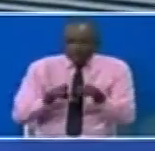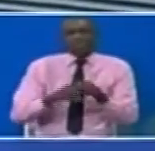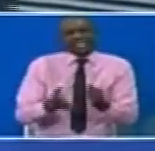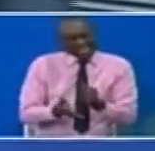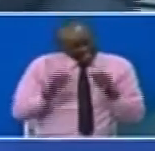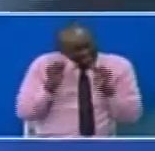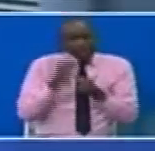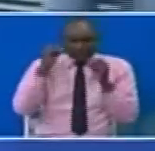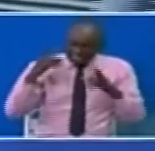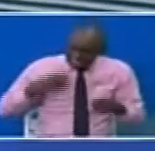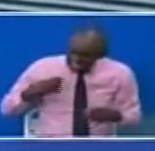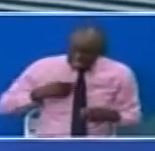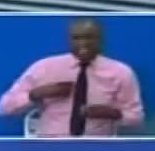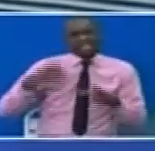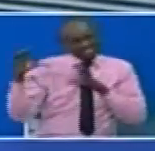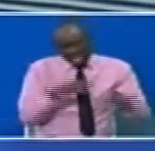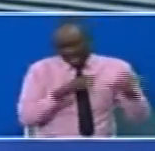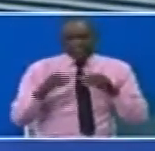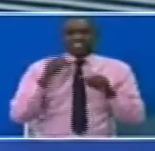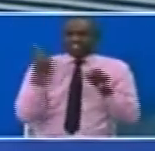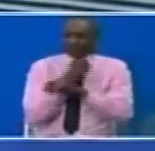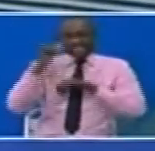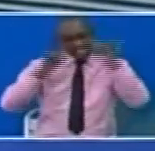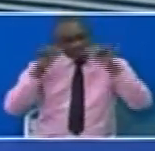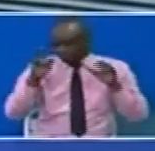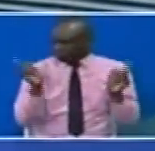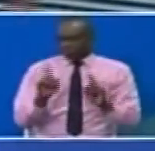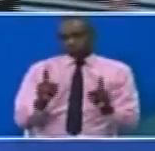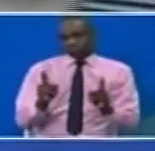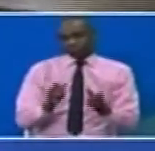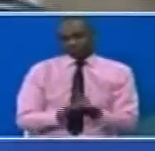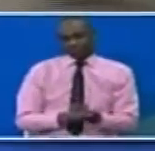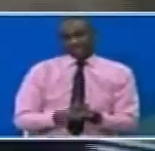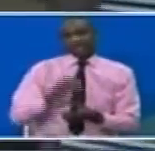headache of having to seek such treatment abroad. Murimi Mwangi, KTN News, Nairobi.